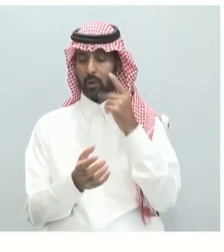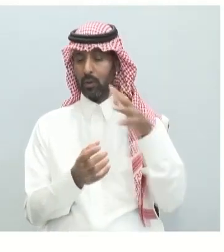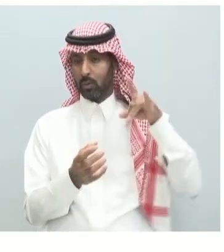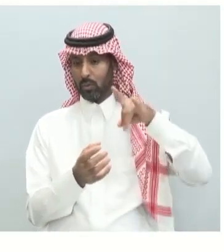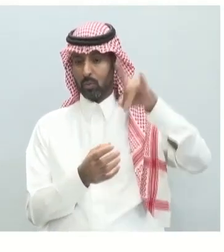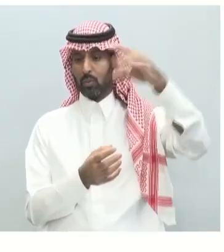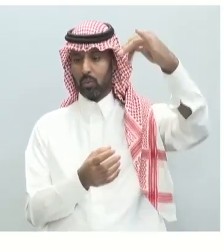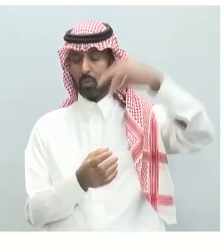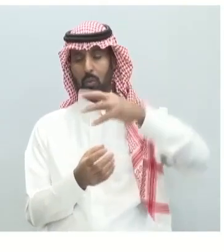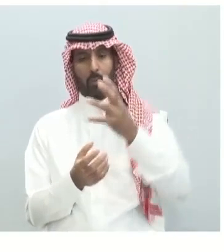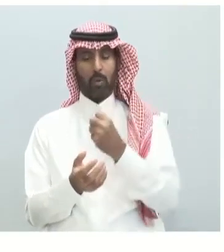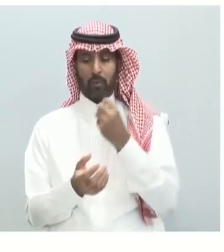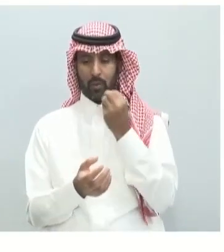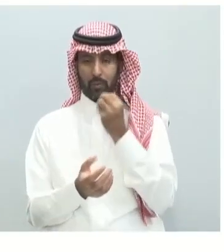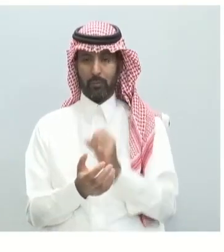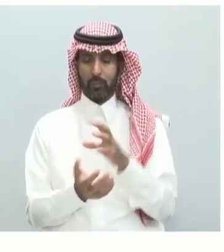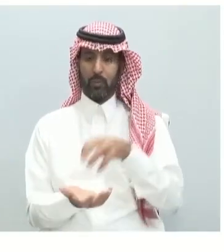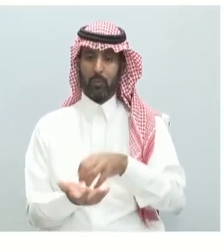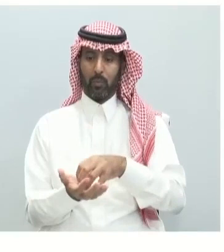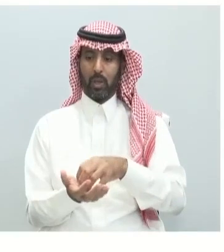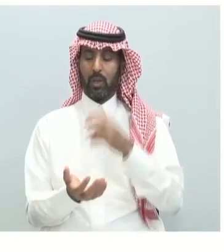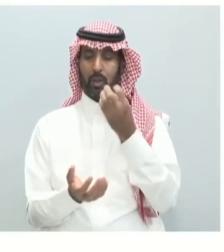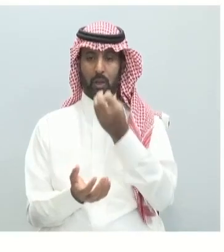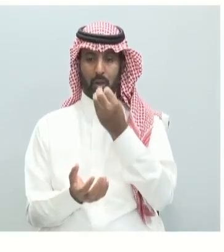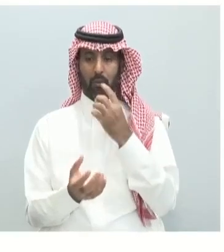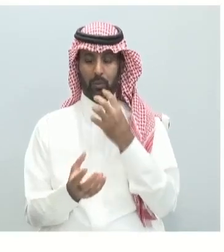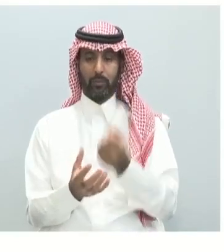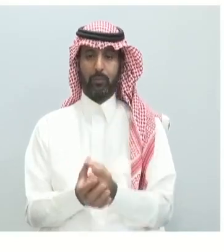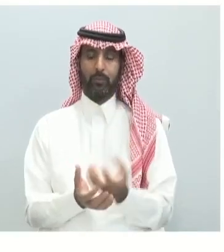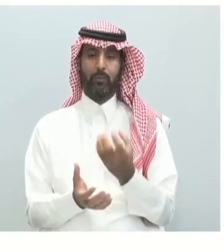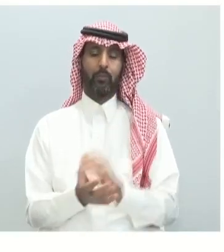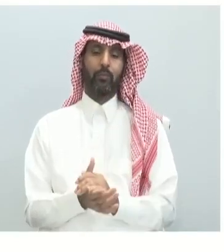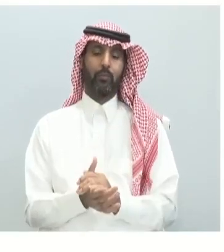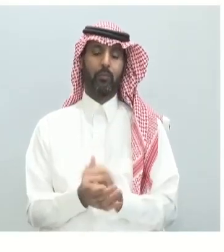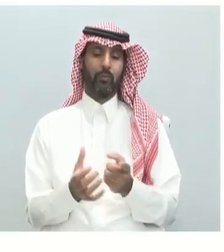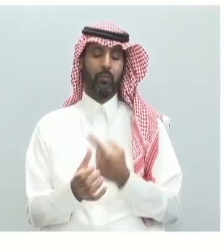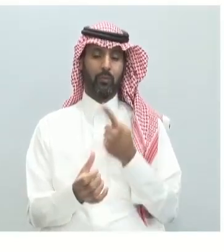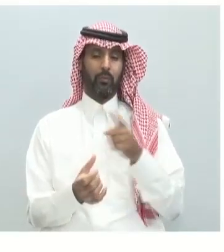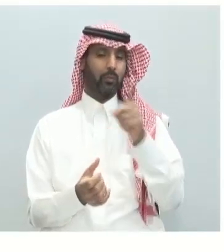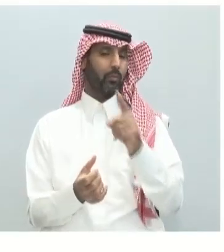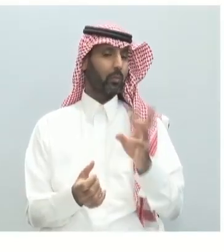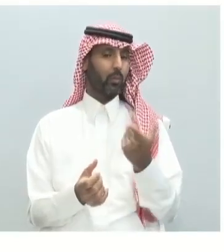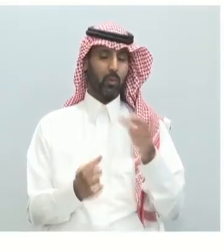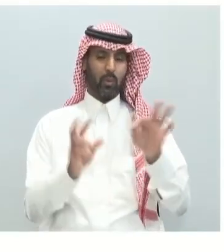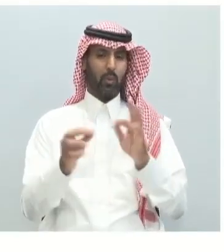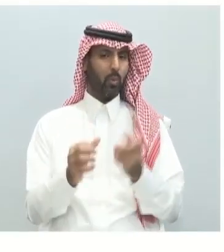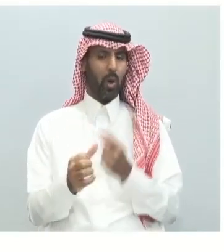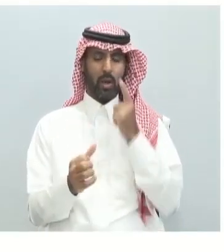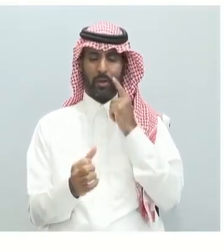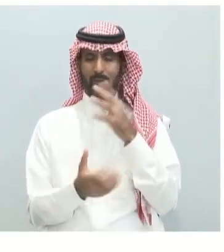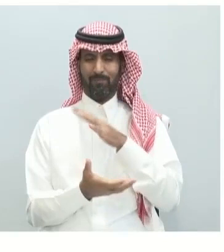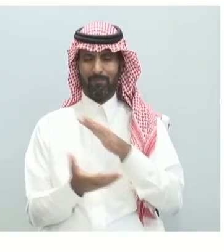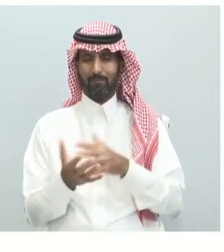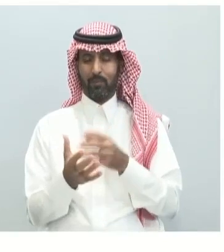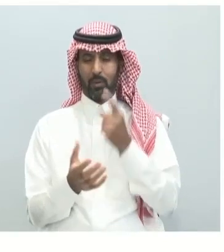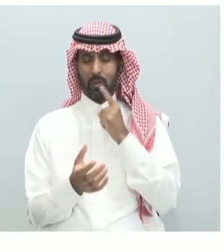are getting the food to them. So the first question here, choose one problem with the organic